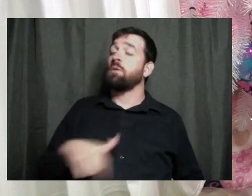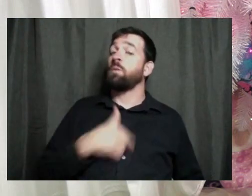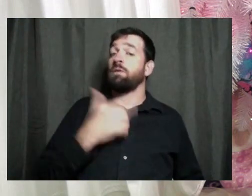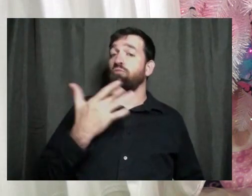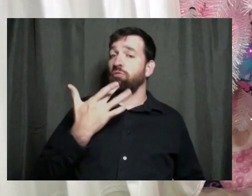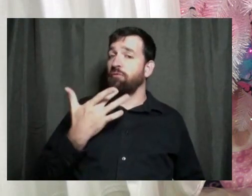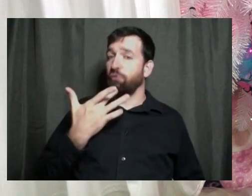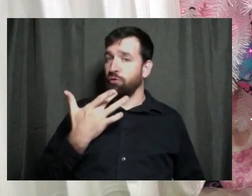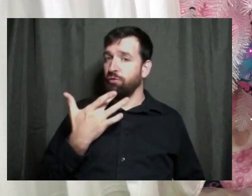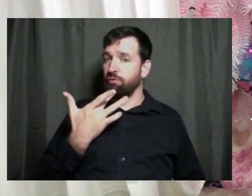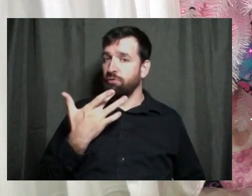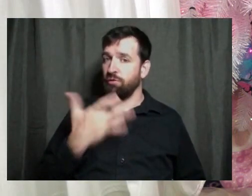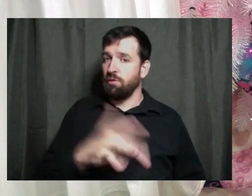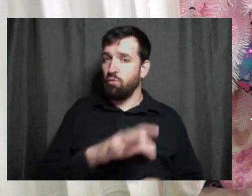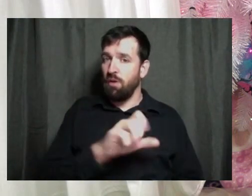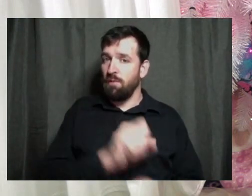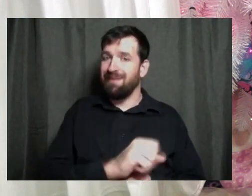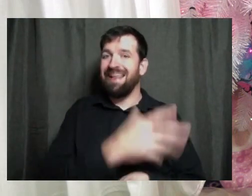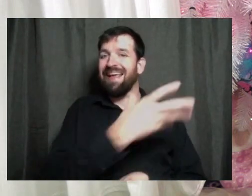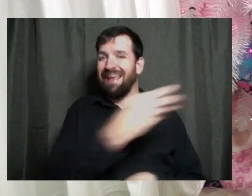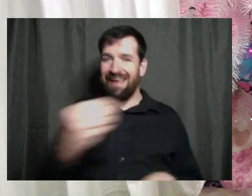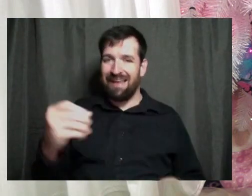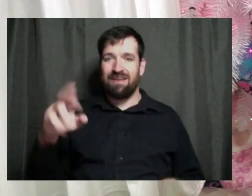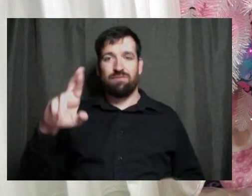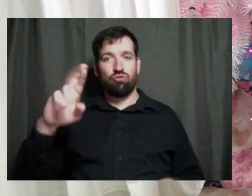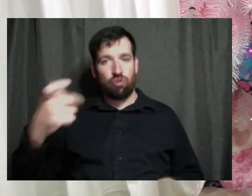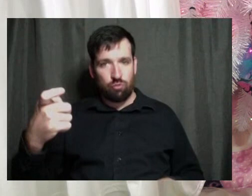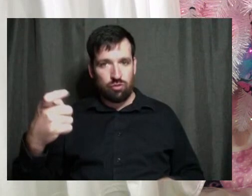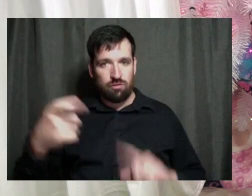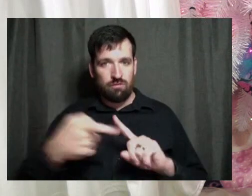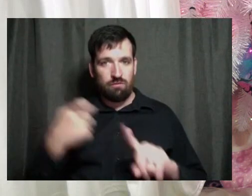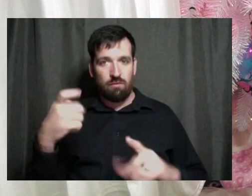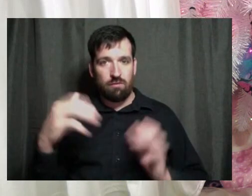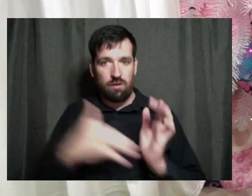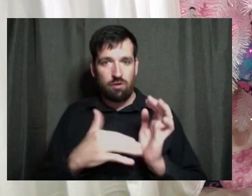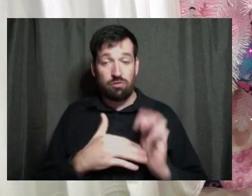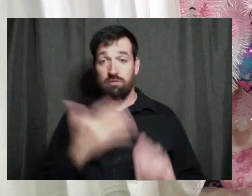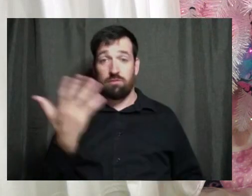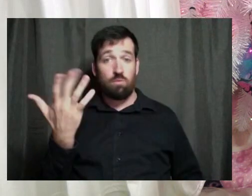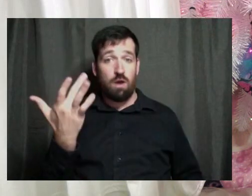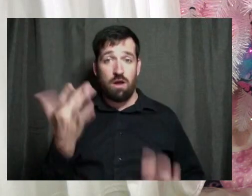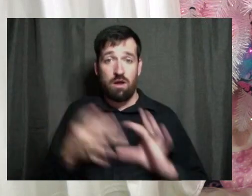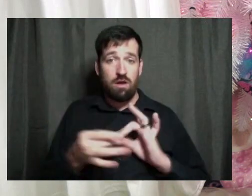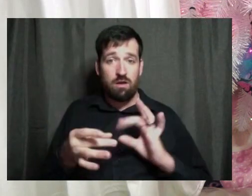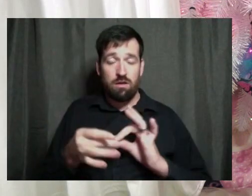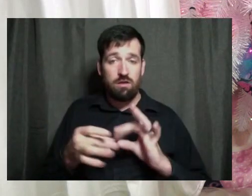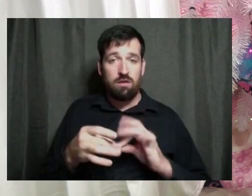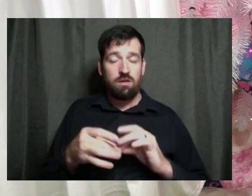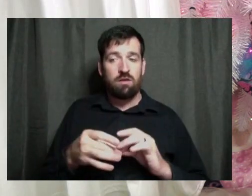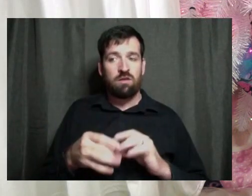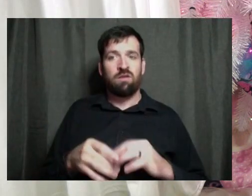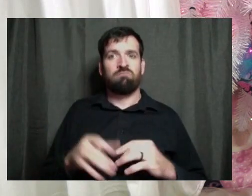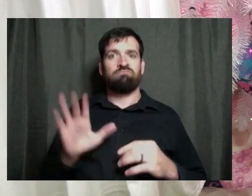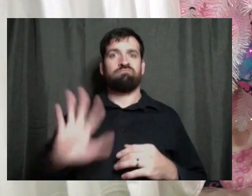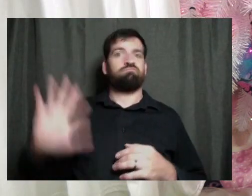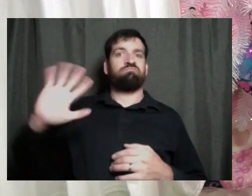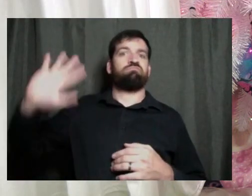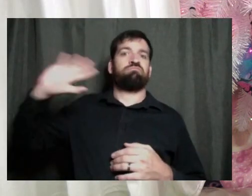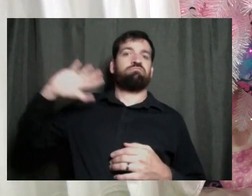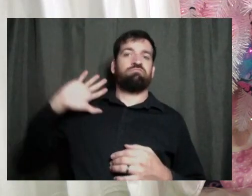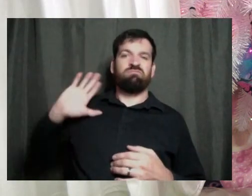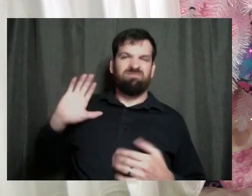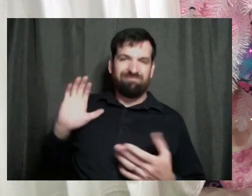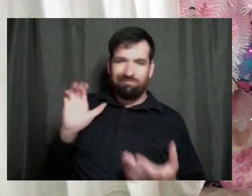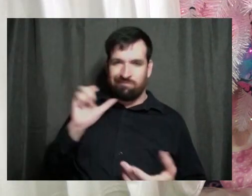appointment and a script from the doctor. And the reason why I say that is because in the beginning we wasn't that busy. Now